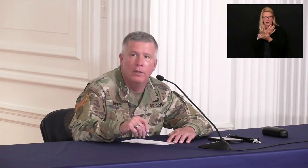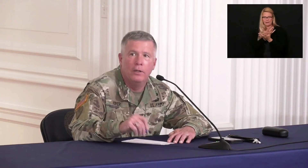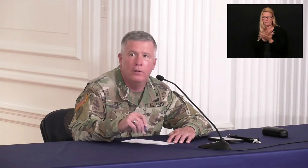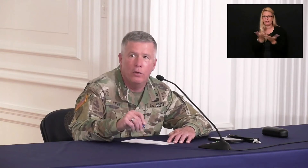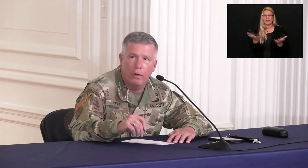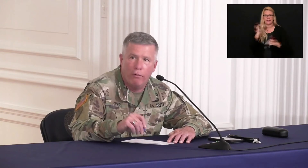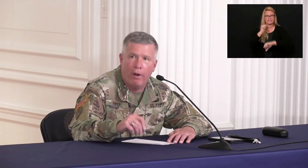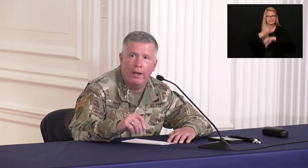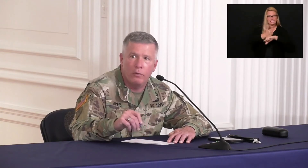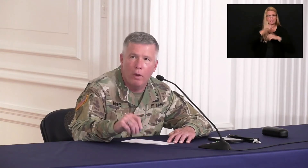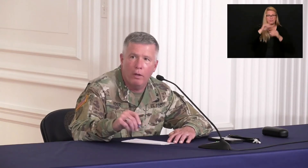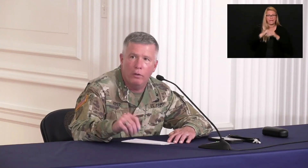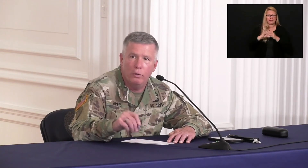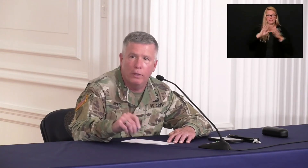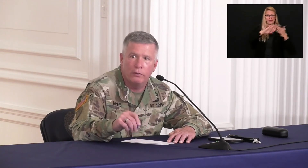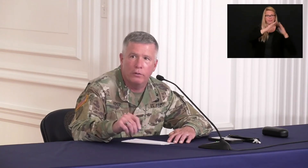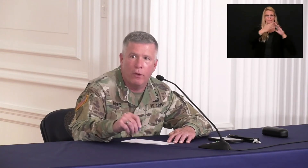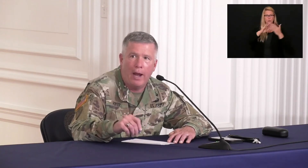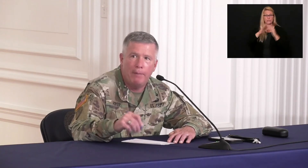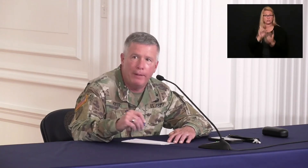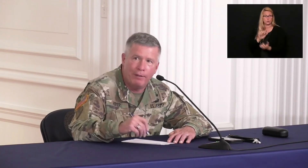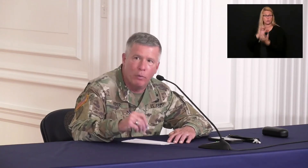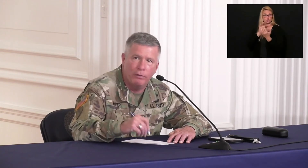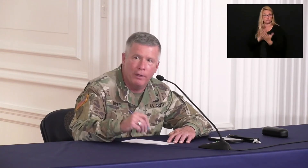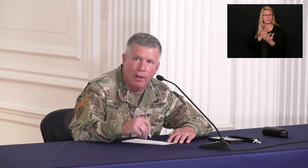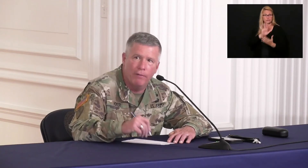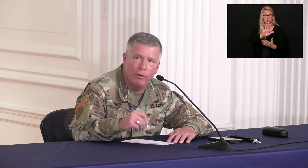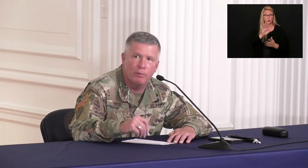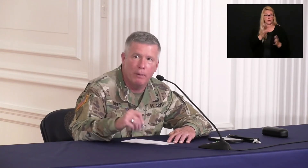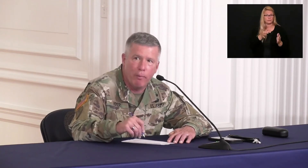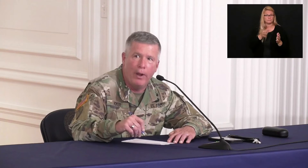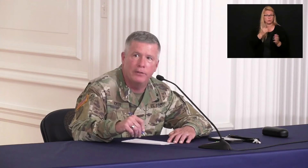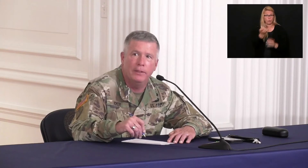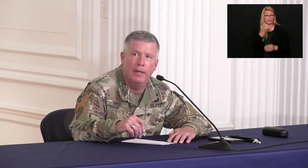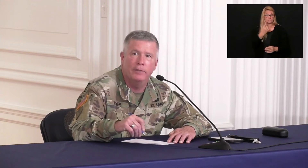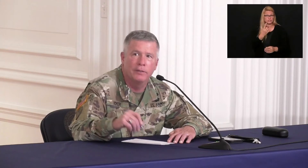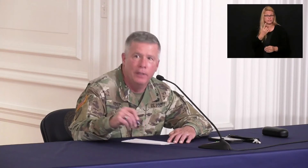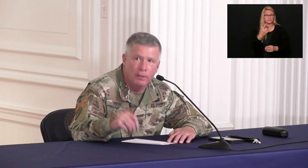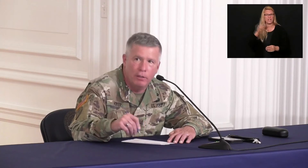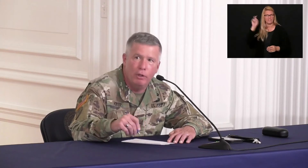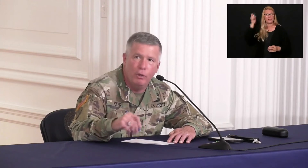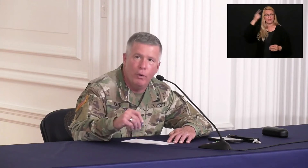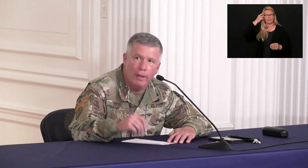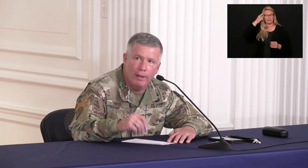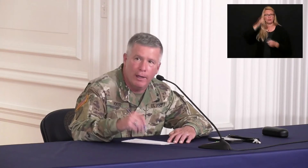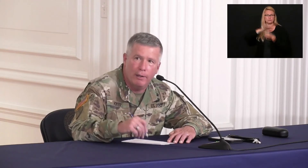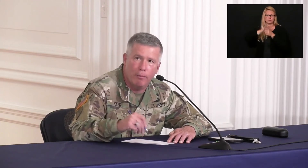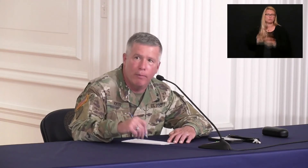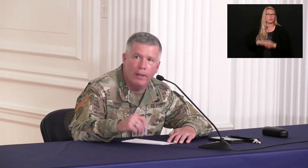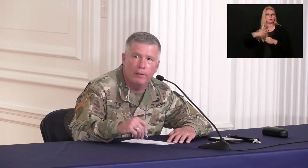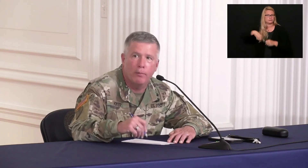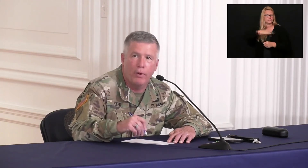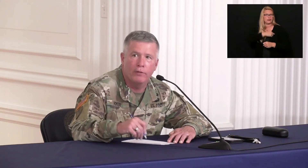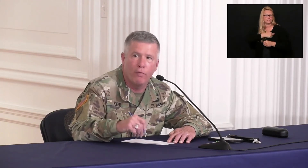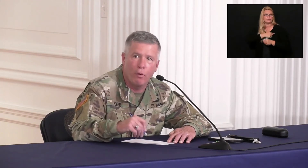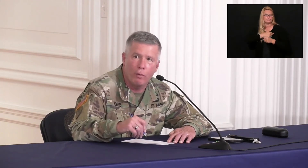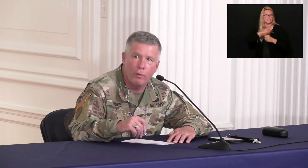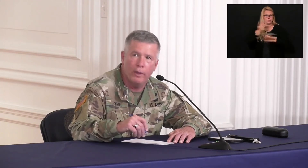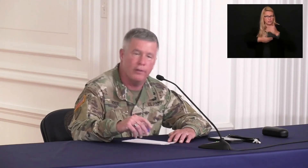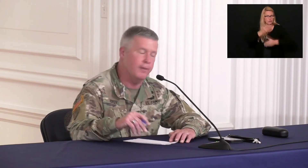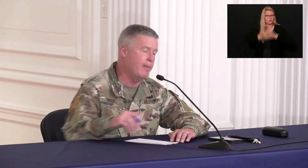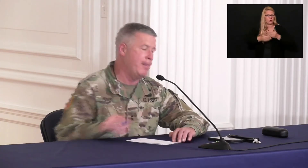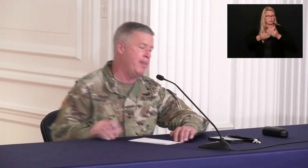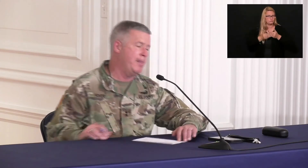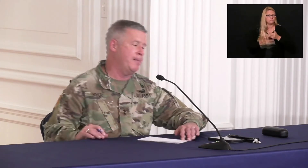communities to address what you just described, and that's what the governor's been pressing us to do and to press forward